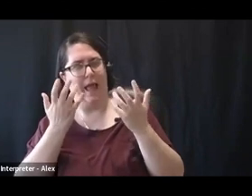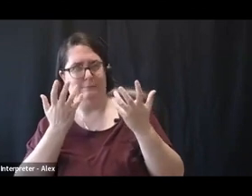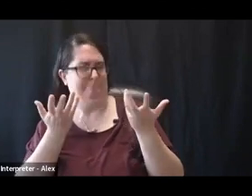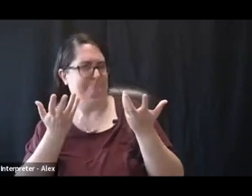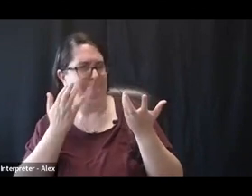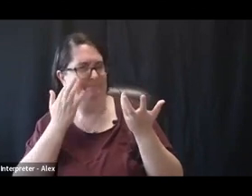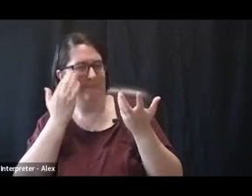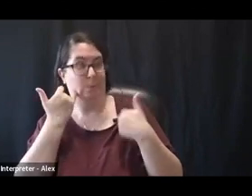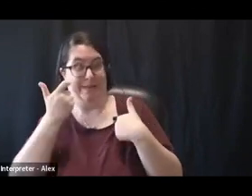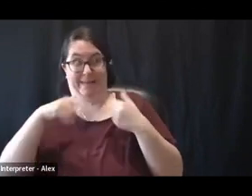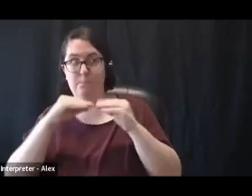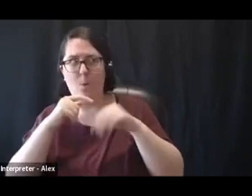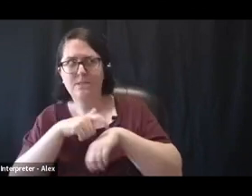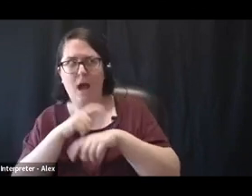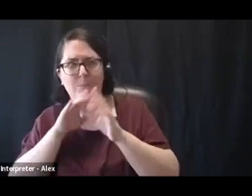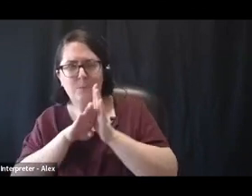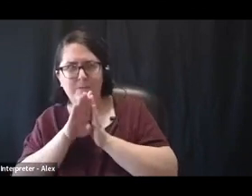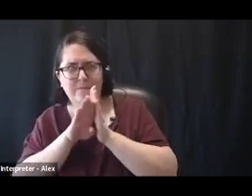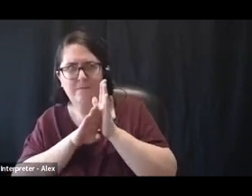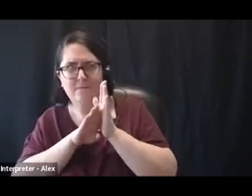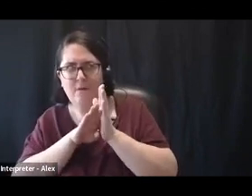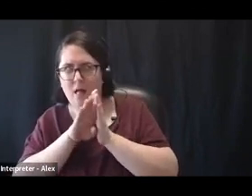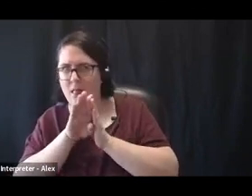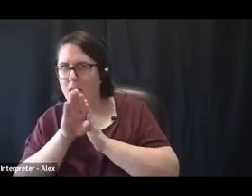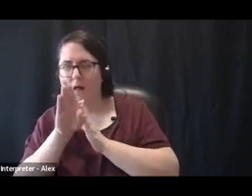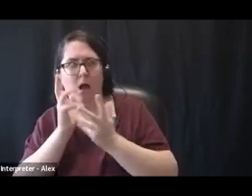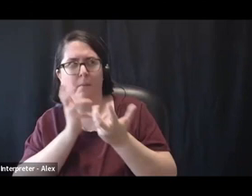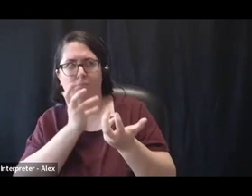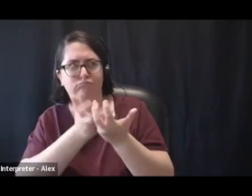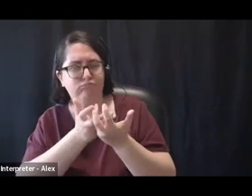we need more time to develop and cater to